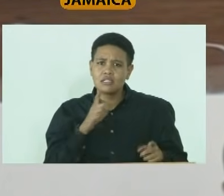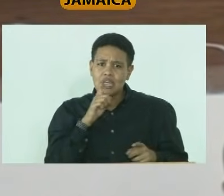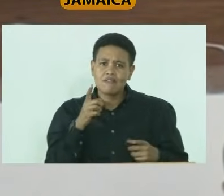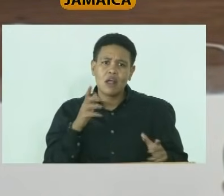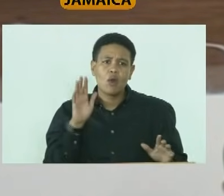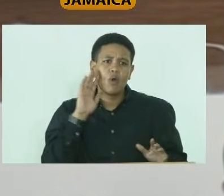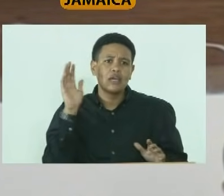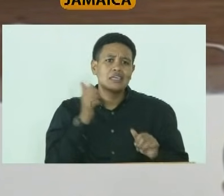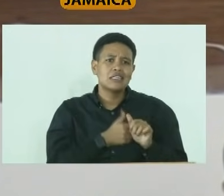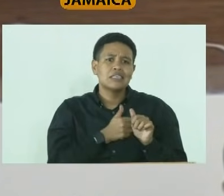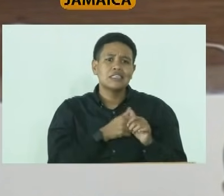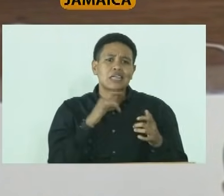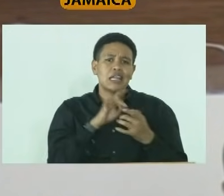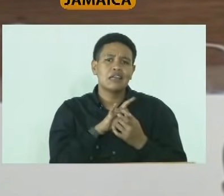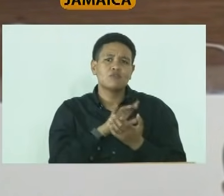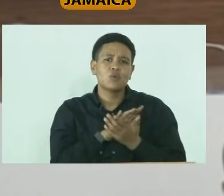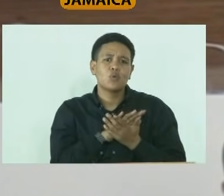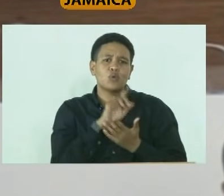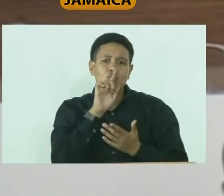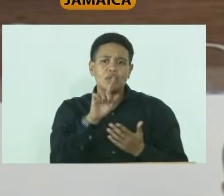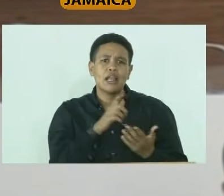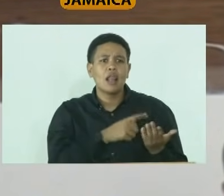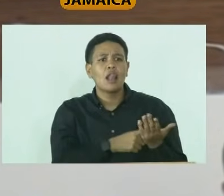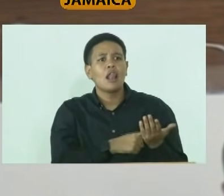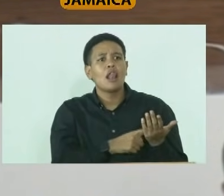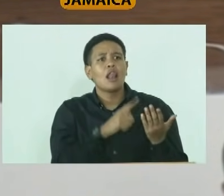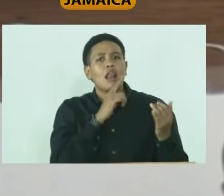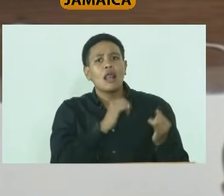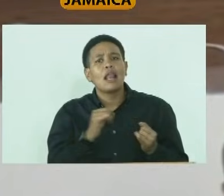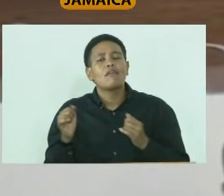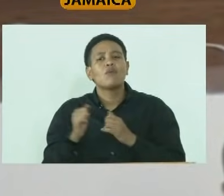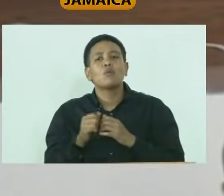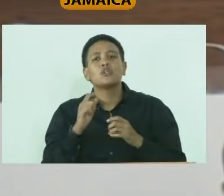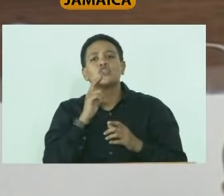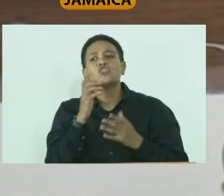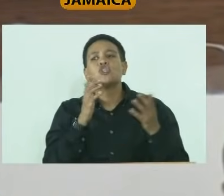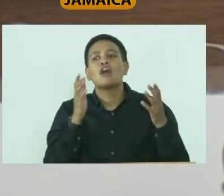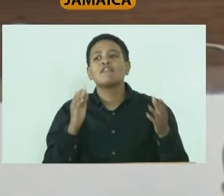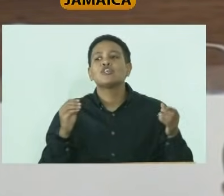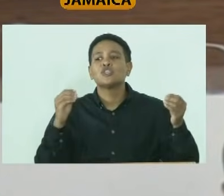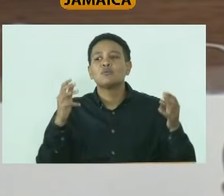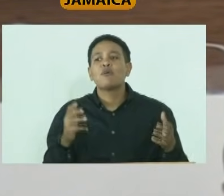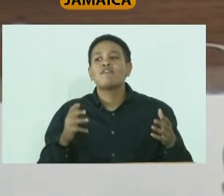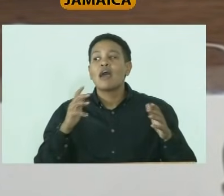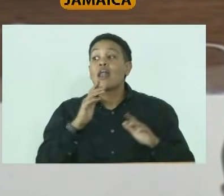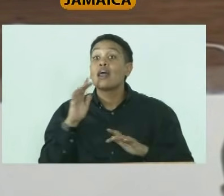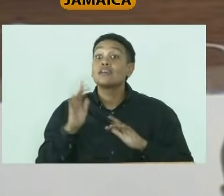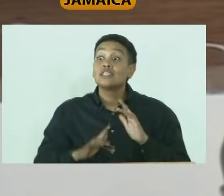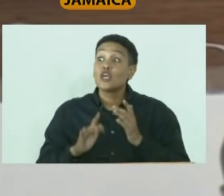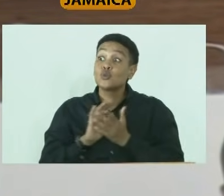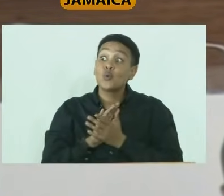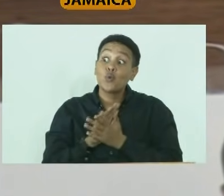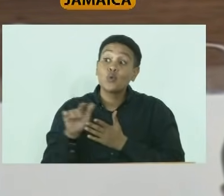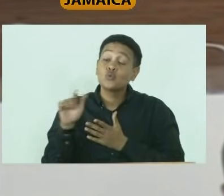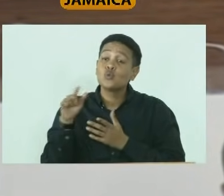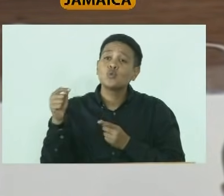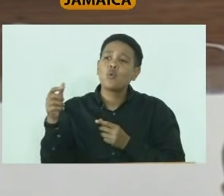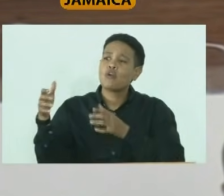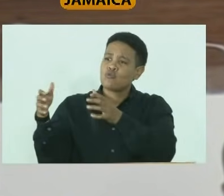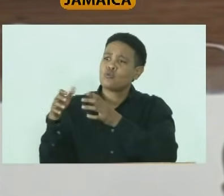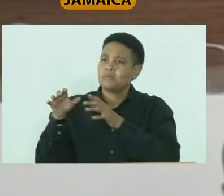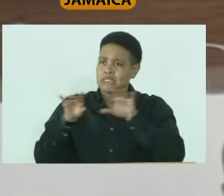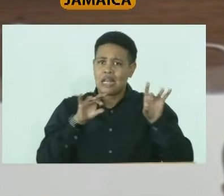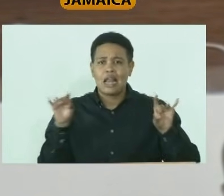each connected school to negotiate individually with service providers. Instead, schools are being grouped based on